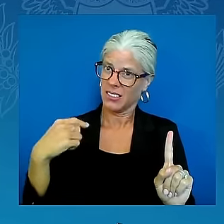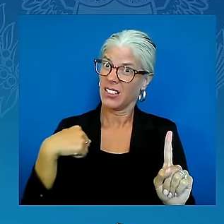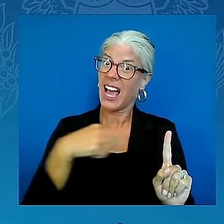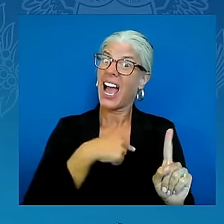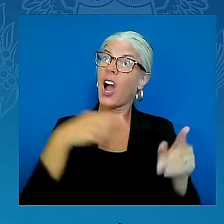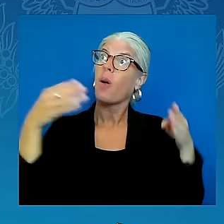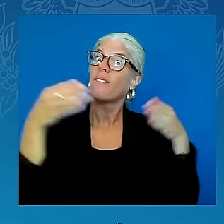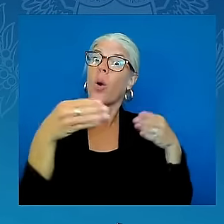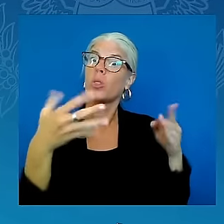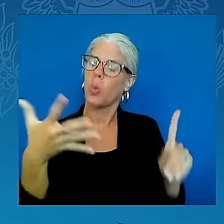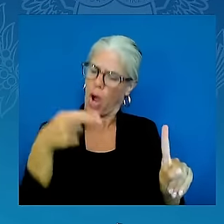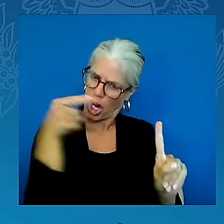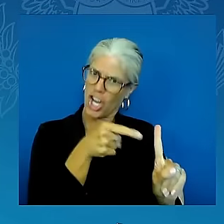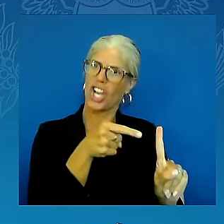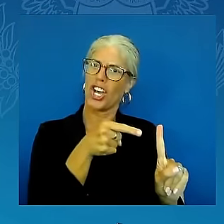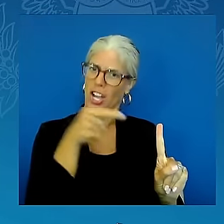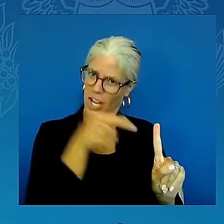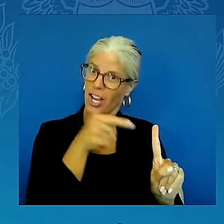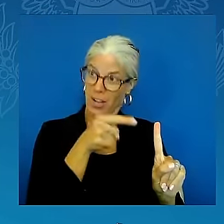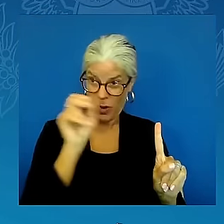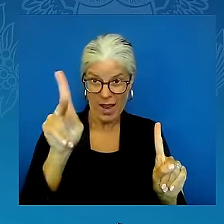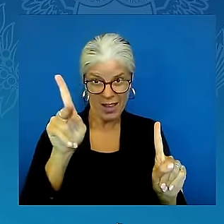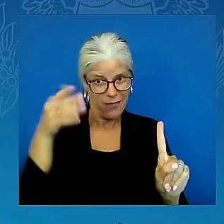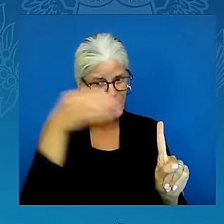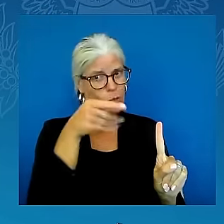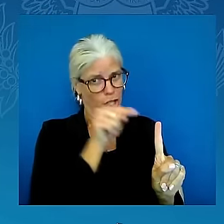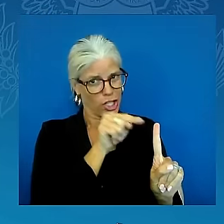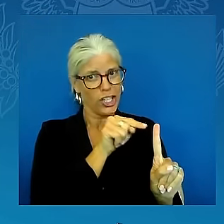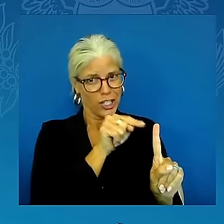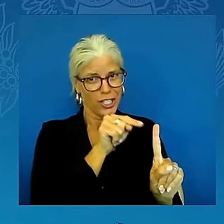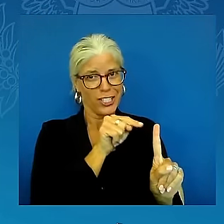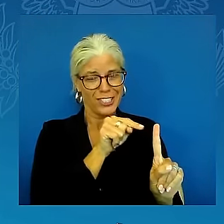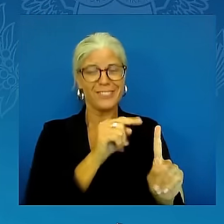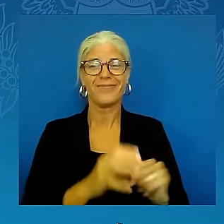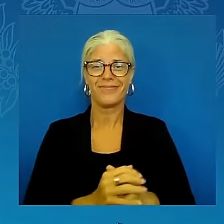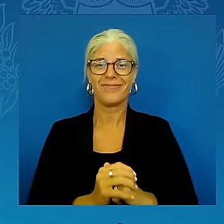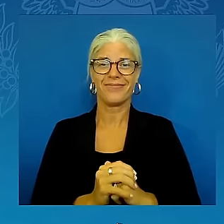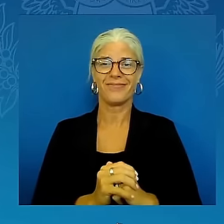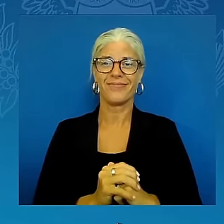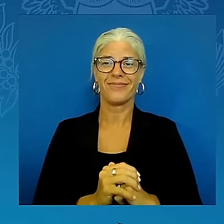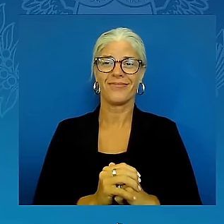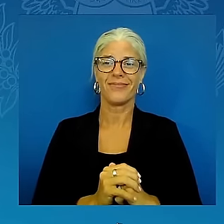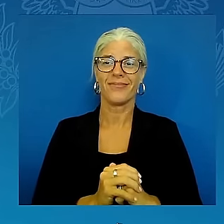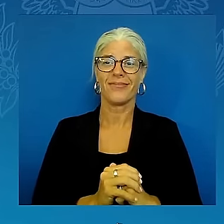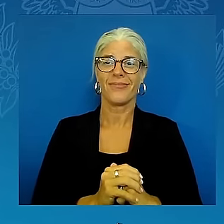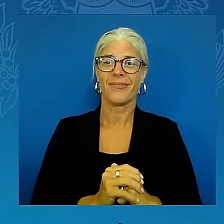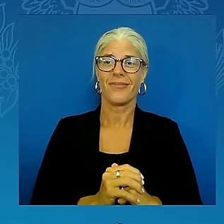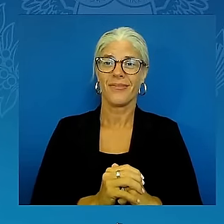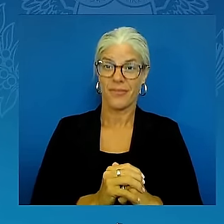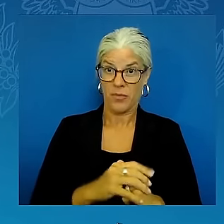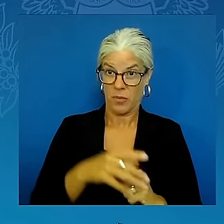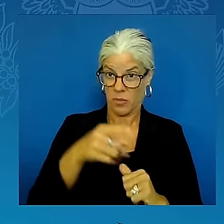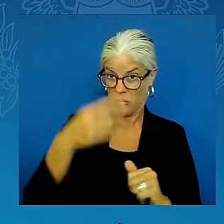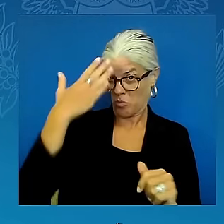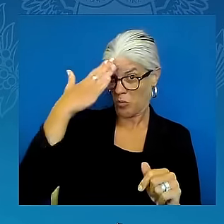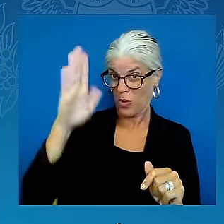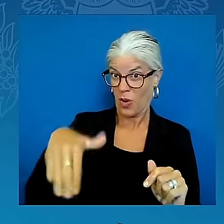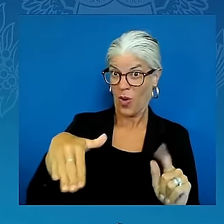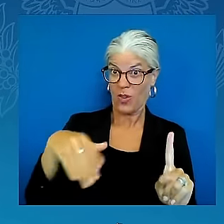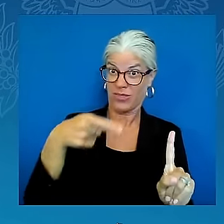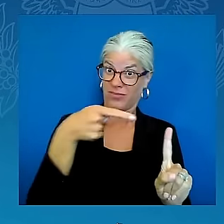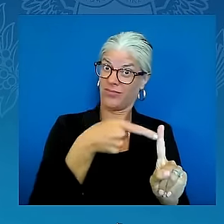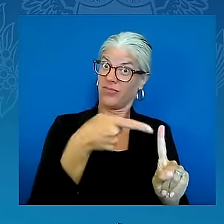But I thank you. Sheila Jackson Lee, to know her was to know a true